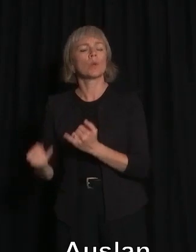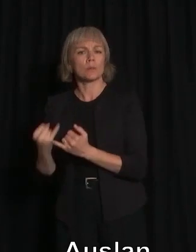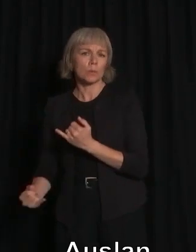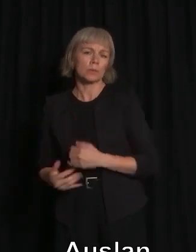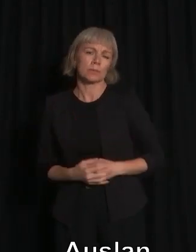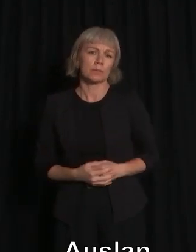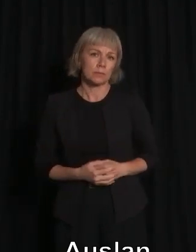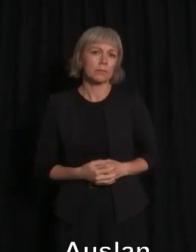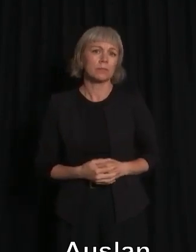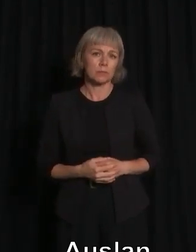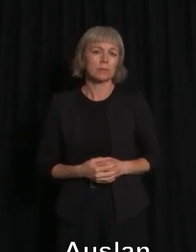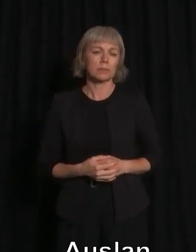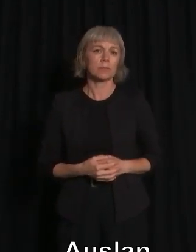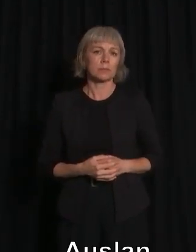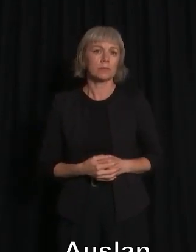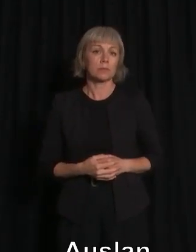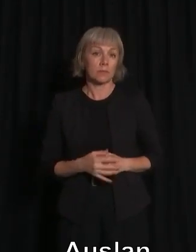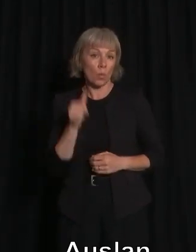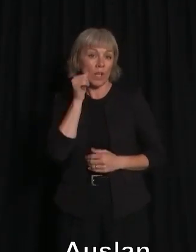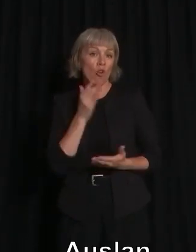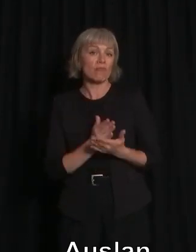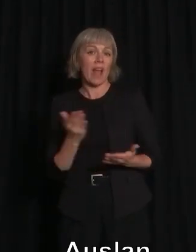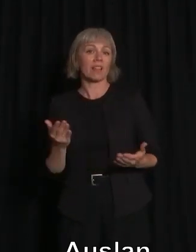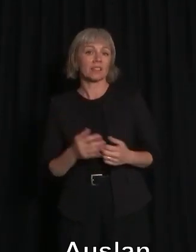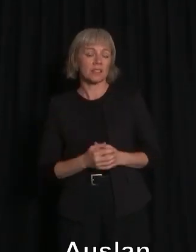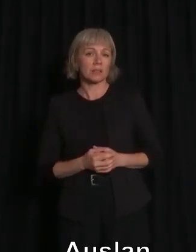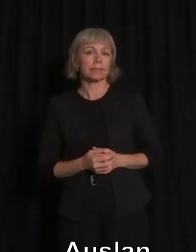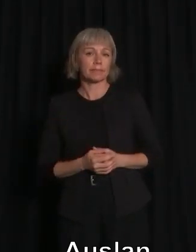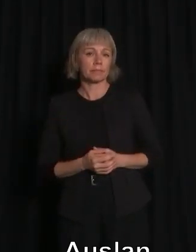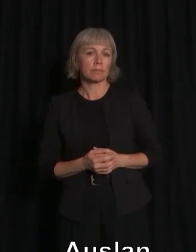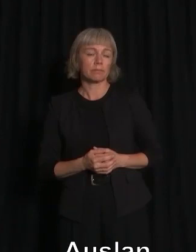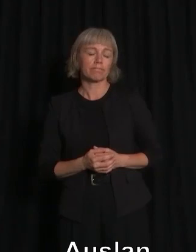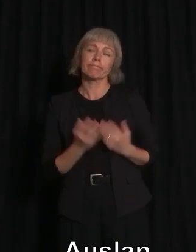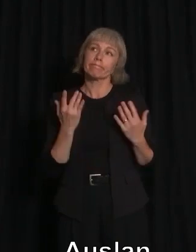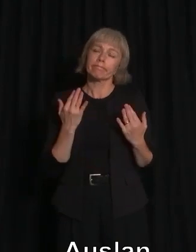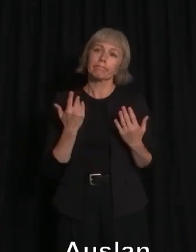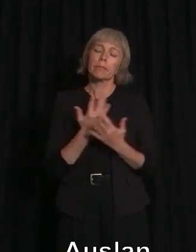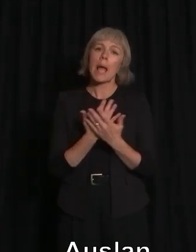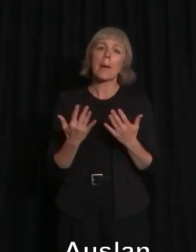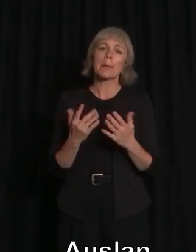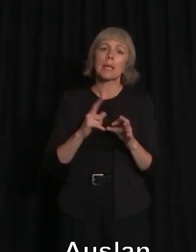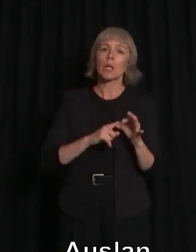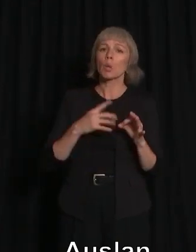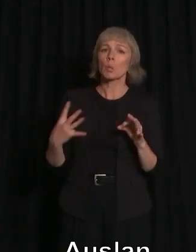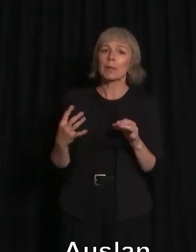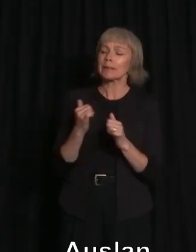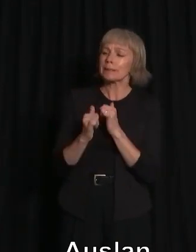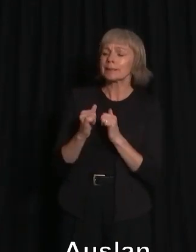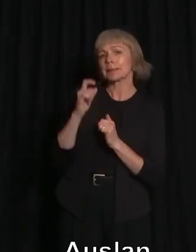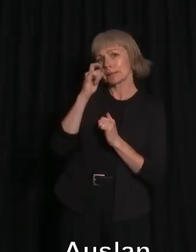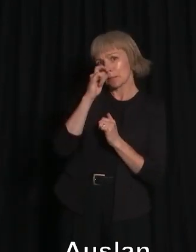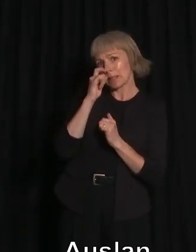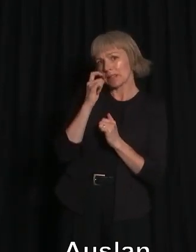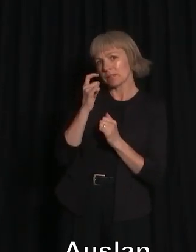We know this reality if we think for a minute of the number of our queer siblings who encountered